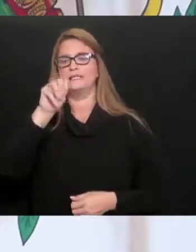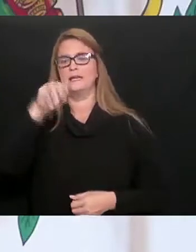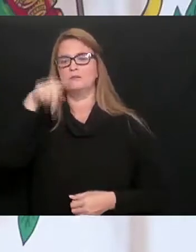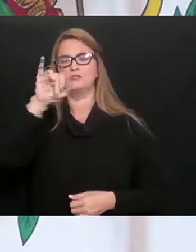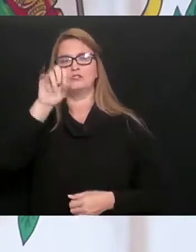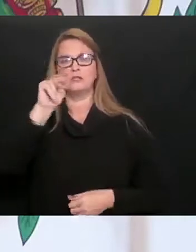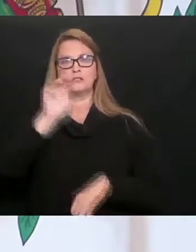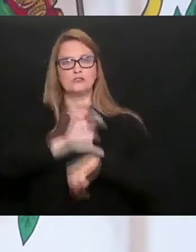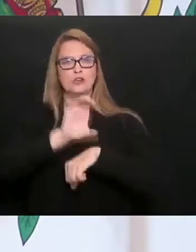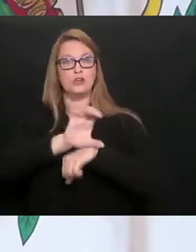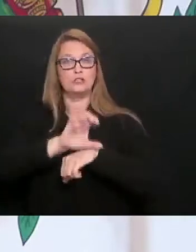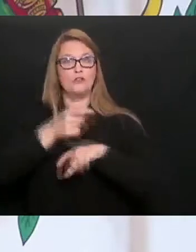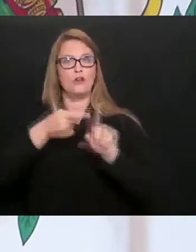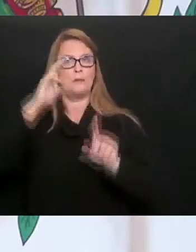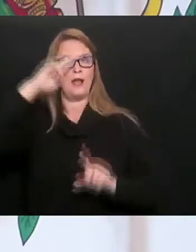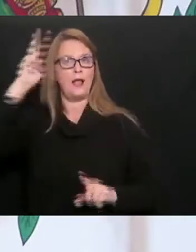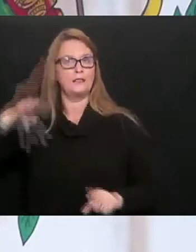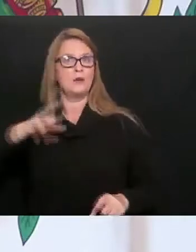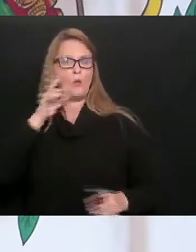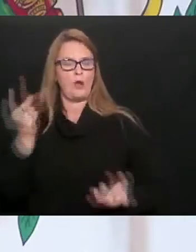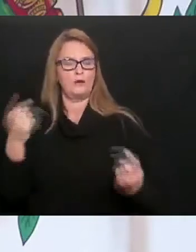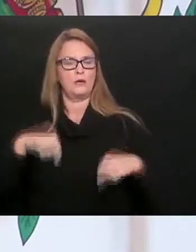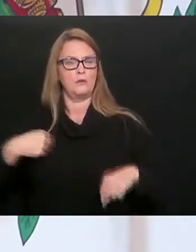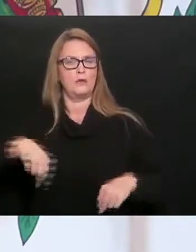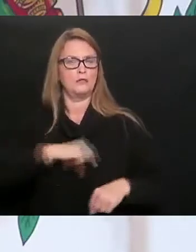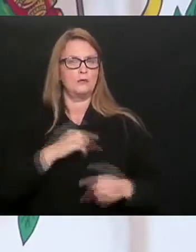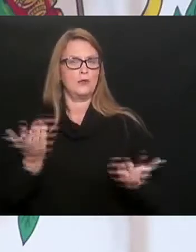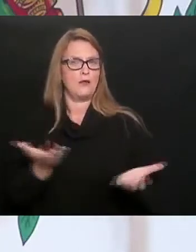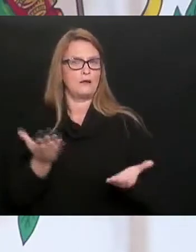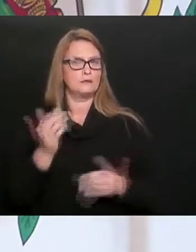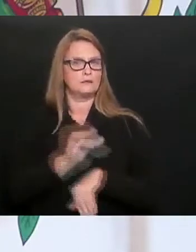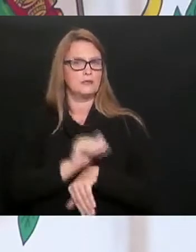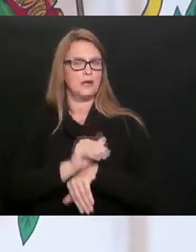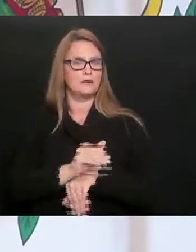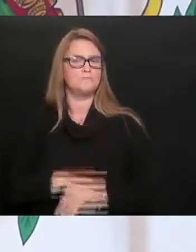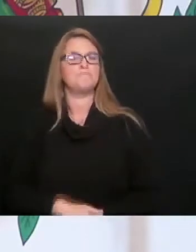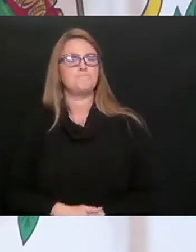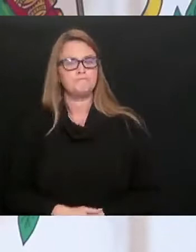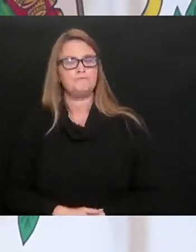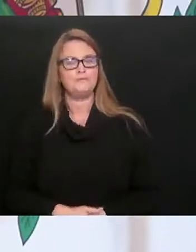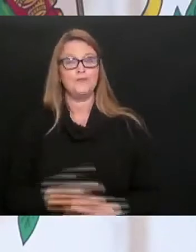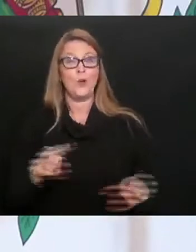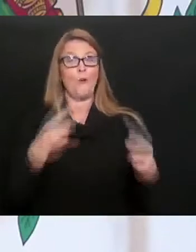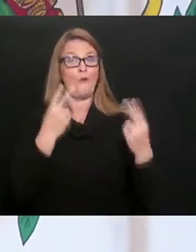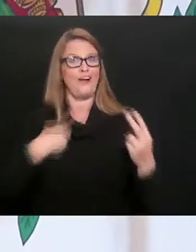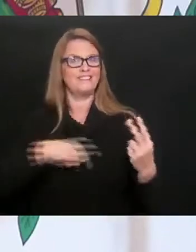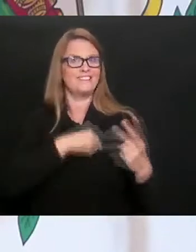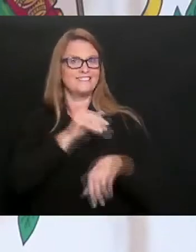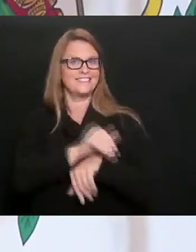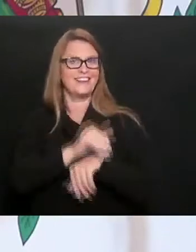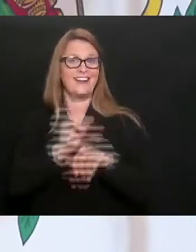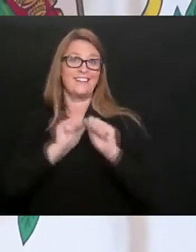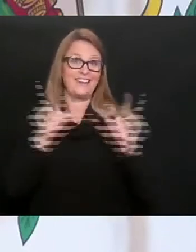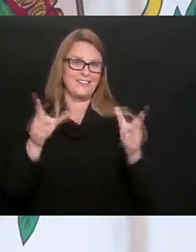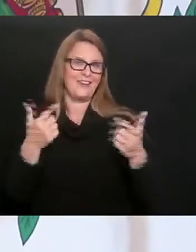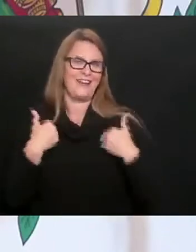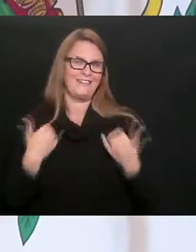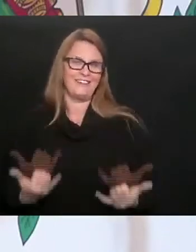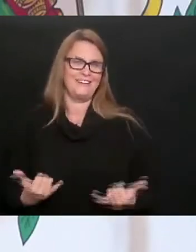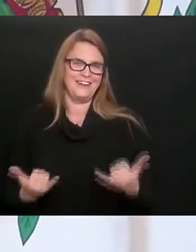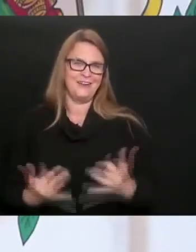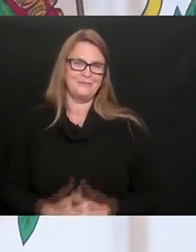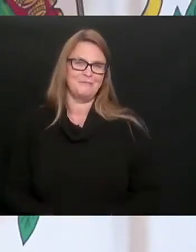is going to be with us, and so lots of good stuff tonight. And so tune in, watch that. But that's all I got right now.